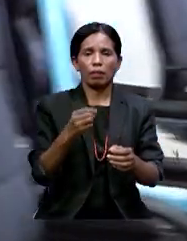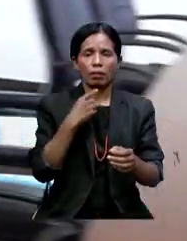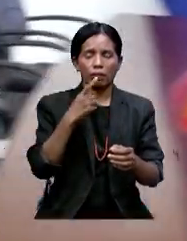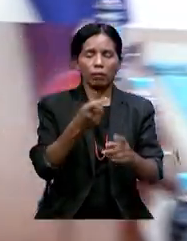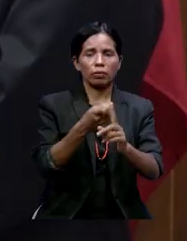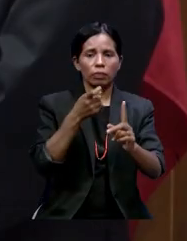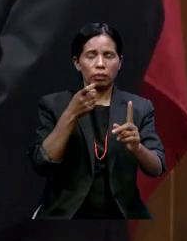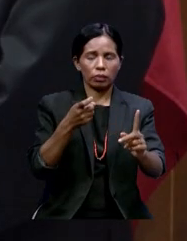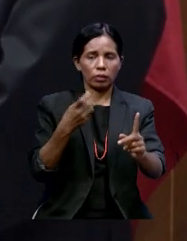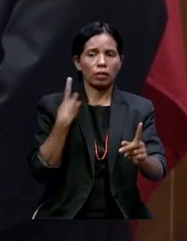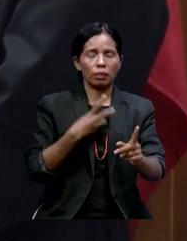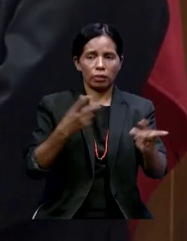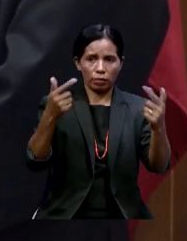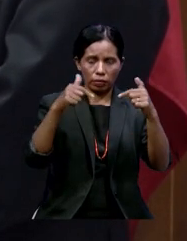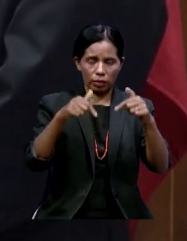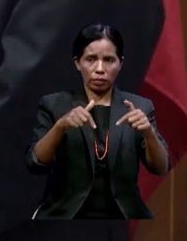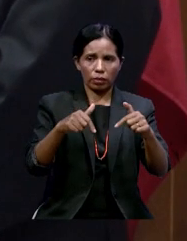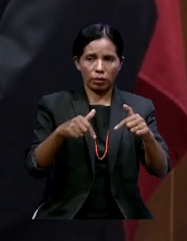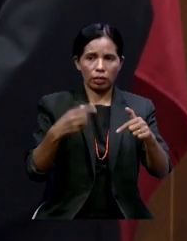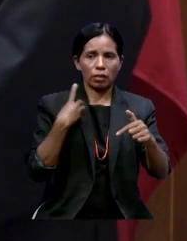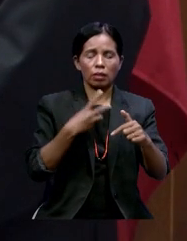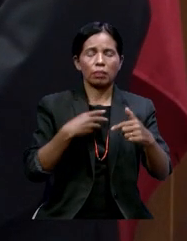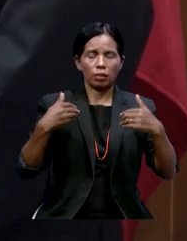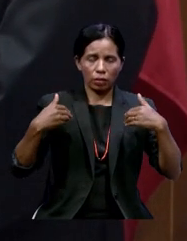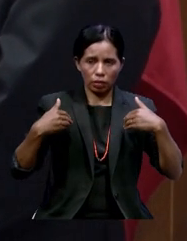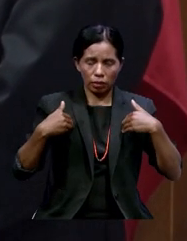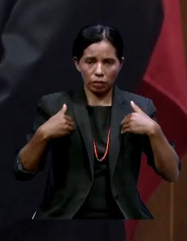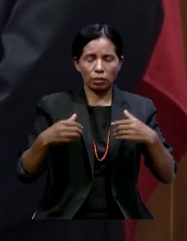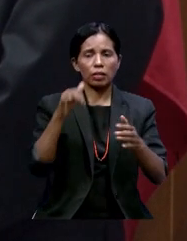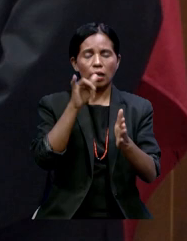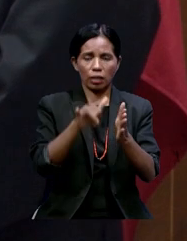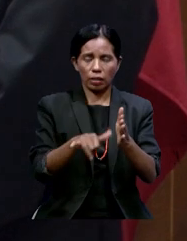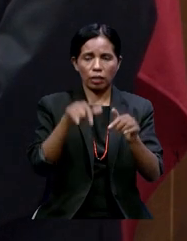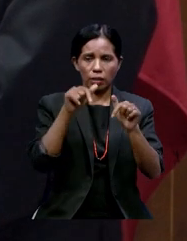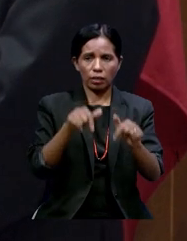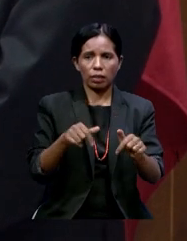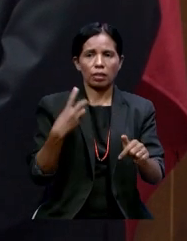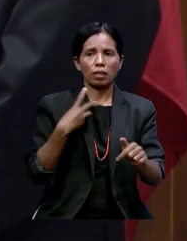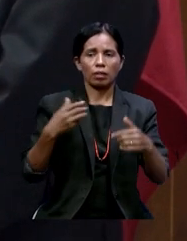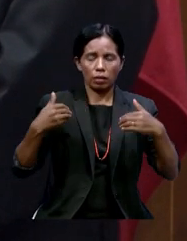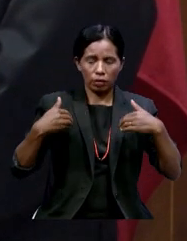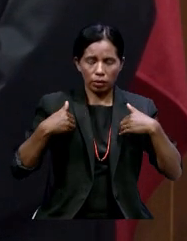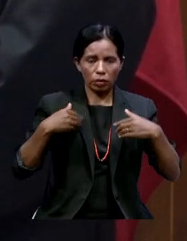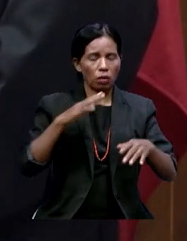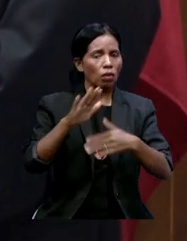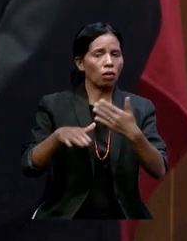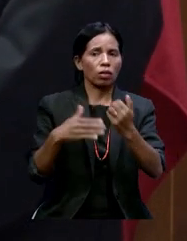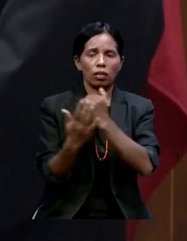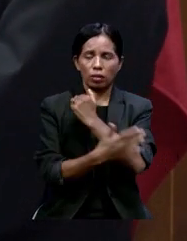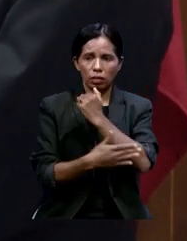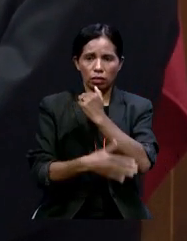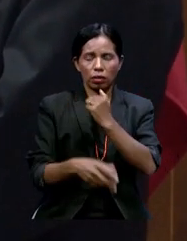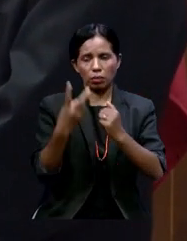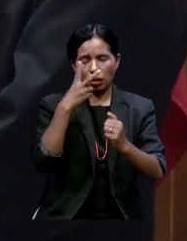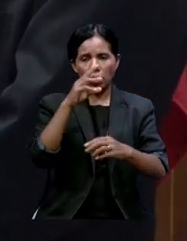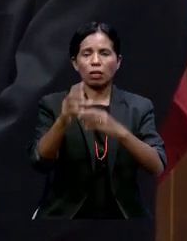the ongoing work that we have between ASEAN and Timor-Leste, I have every confidence that Timor-Leste will